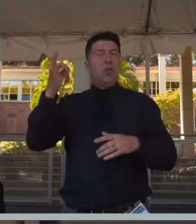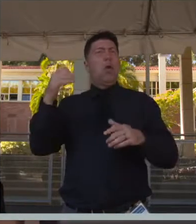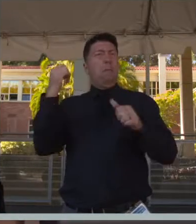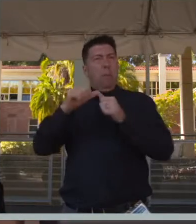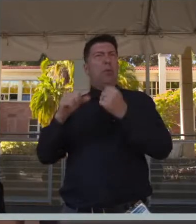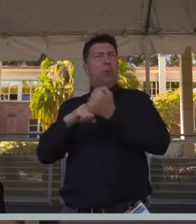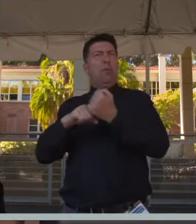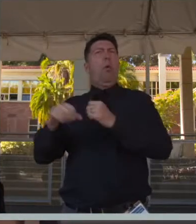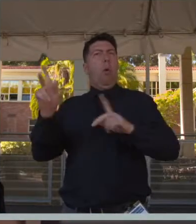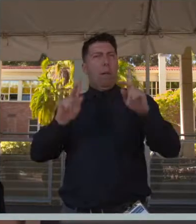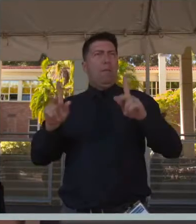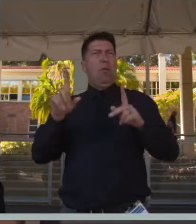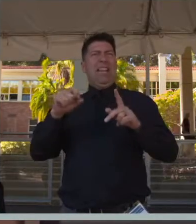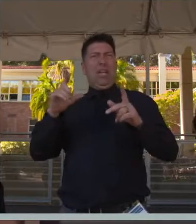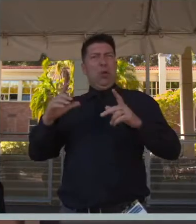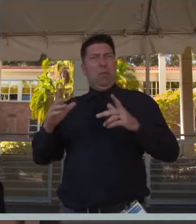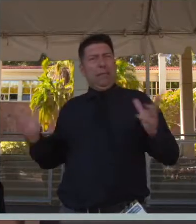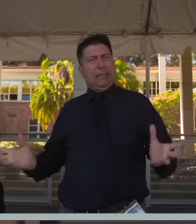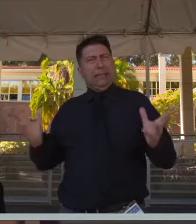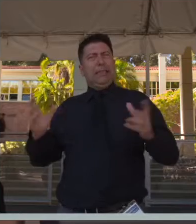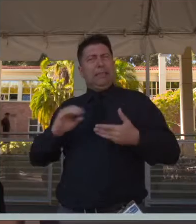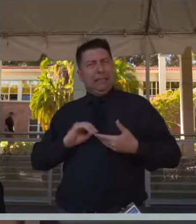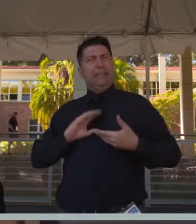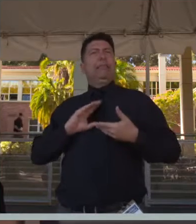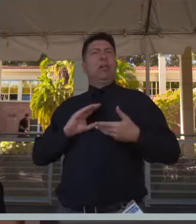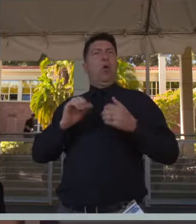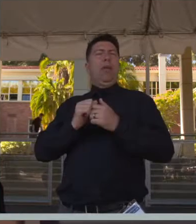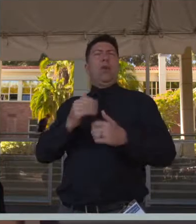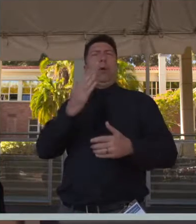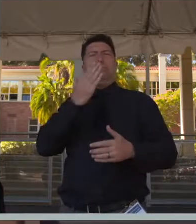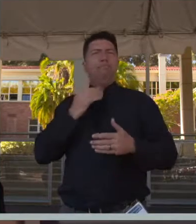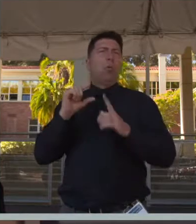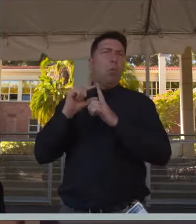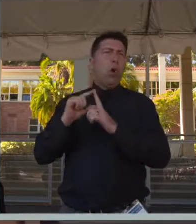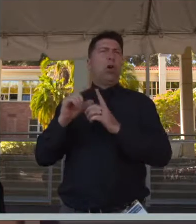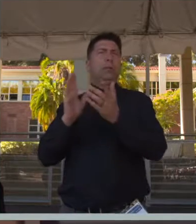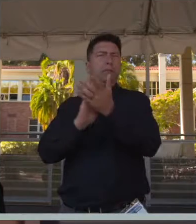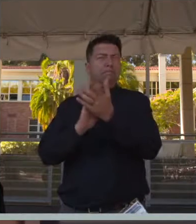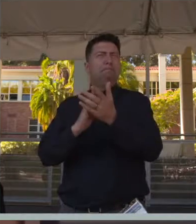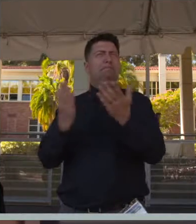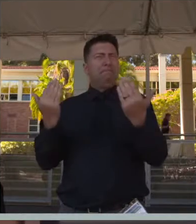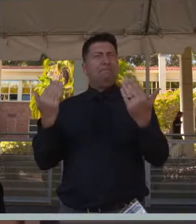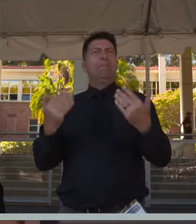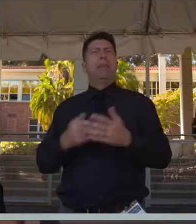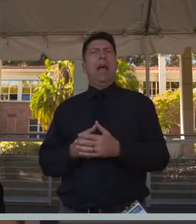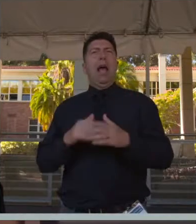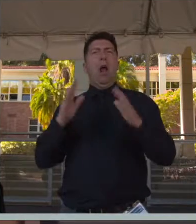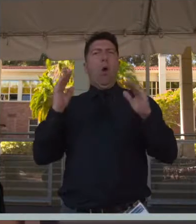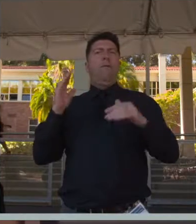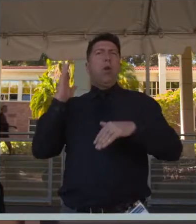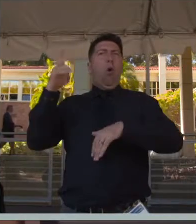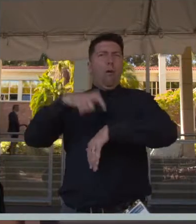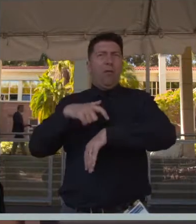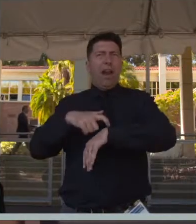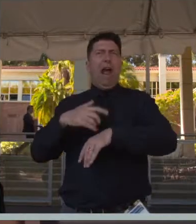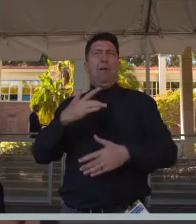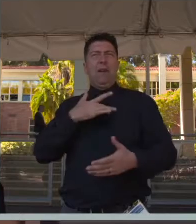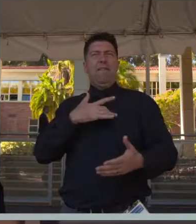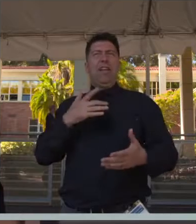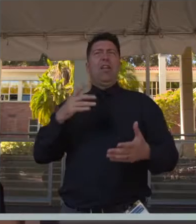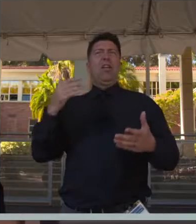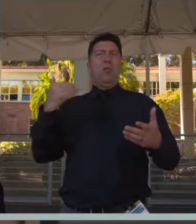those among us who need to be lifted up by the power of your kind words and praise, and perhaps at a moment when you least feel you